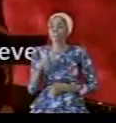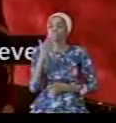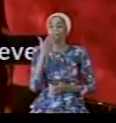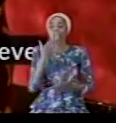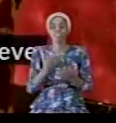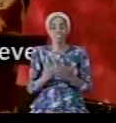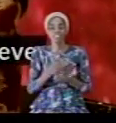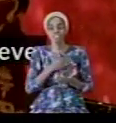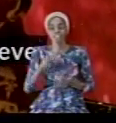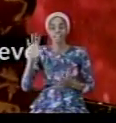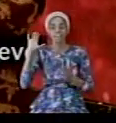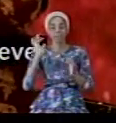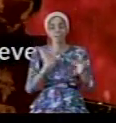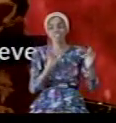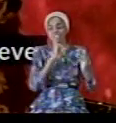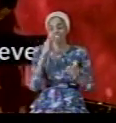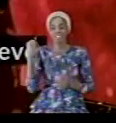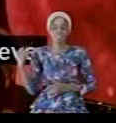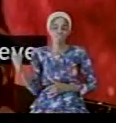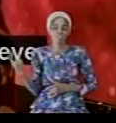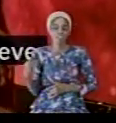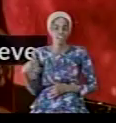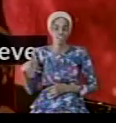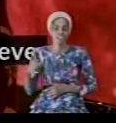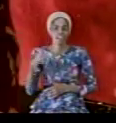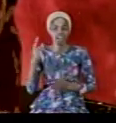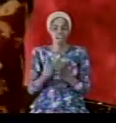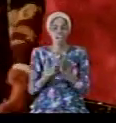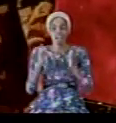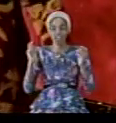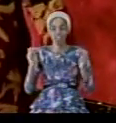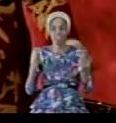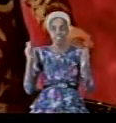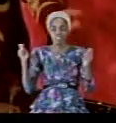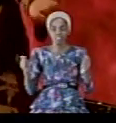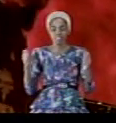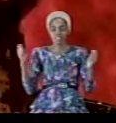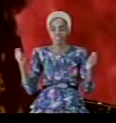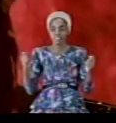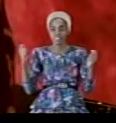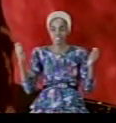Hallelujah. You are good and your mercy forever.